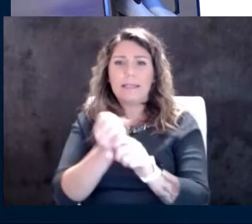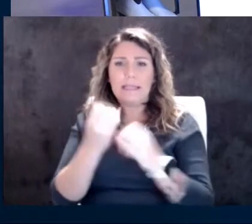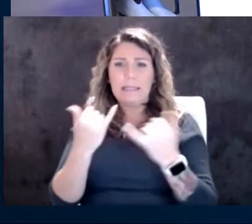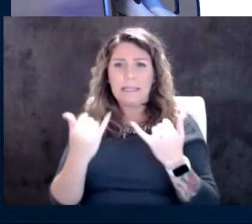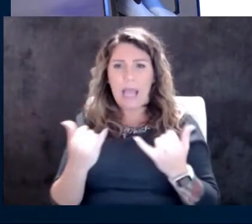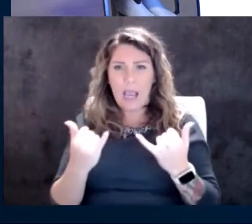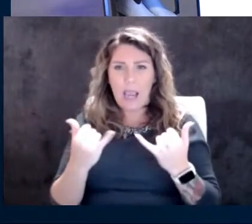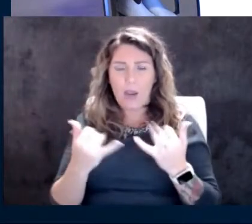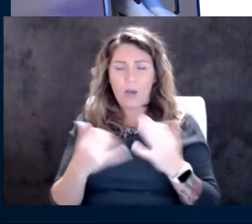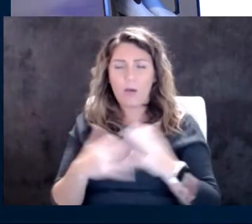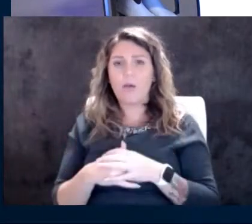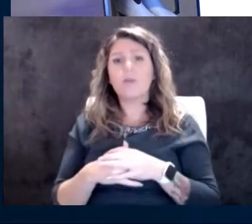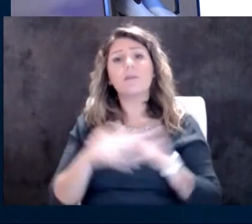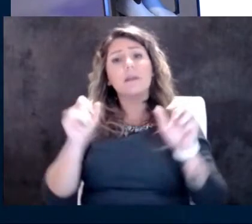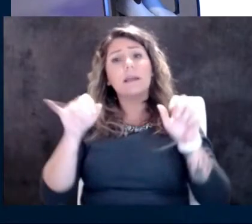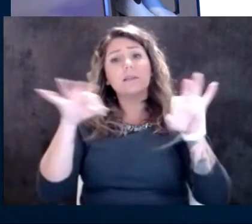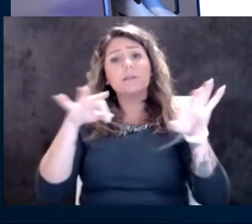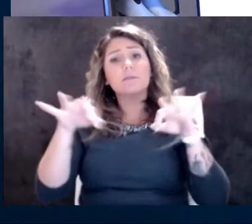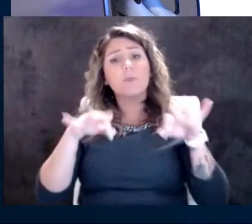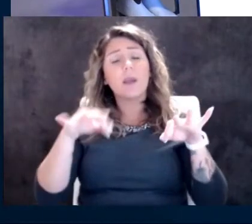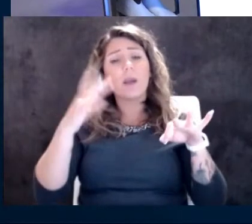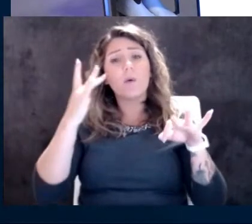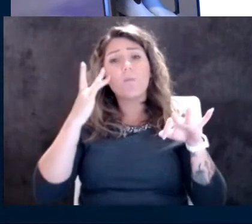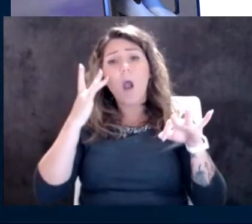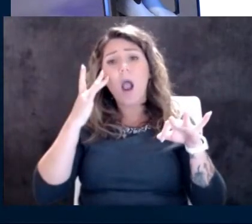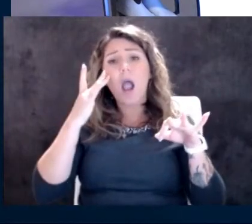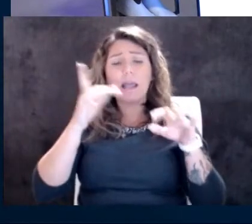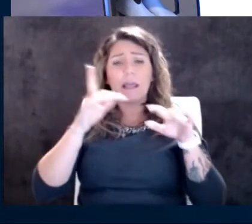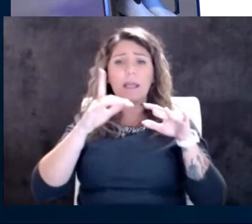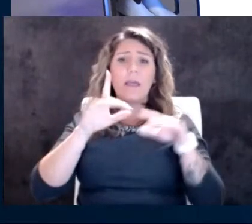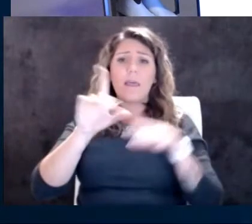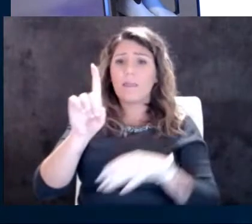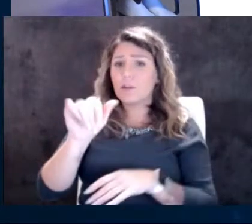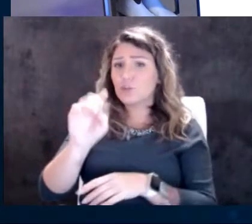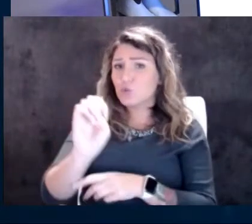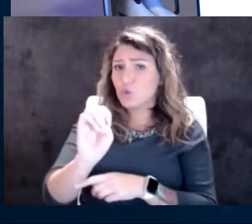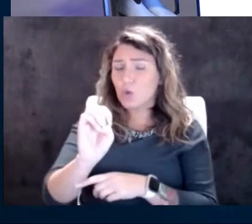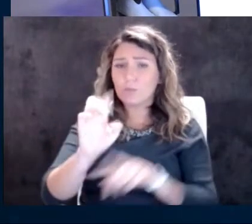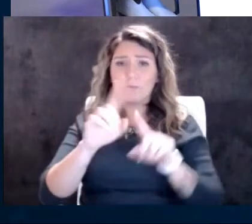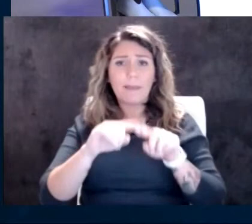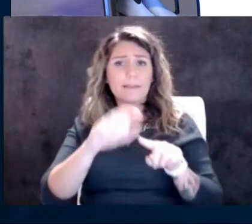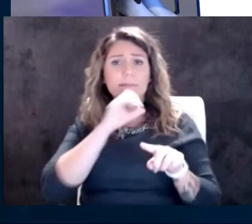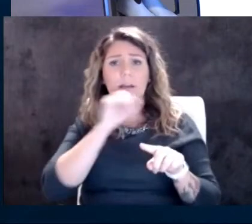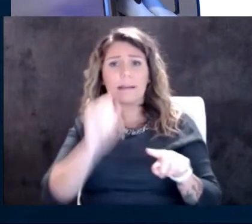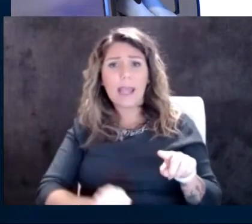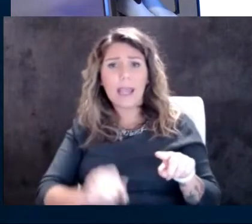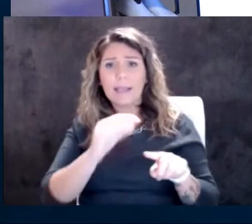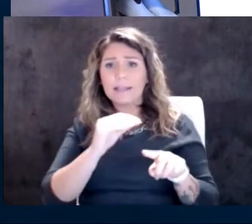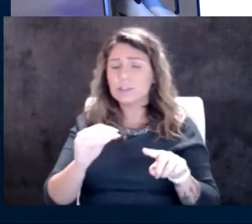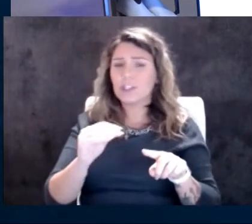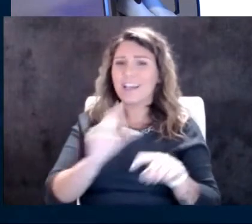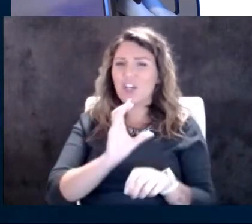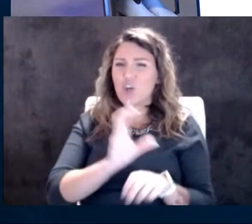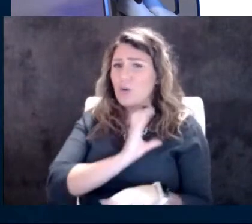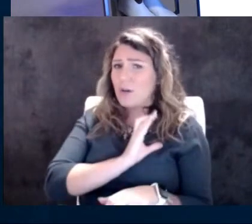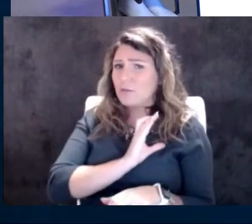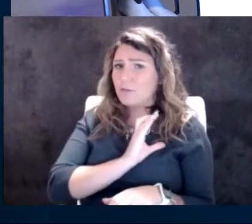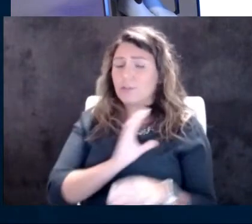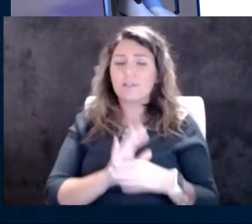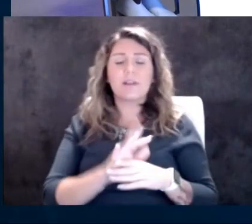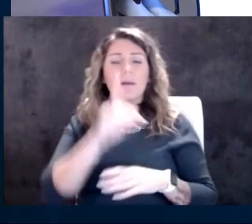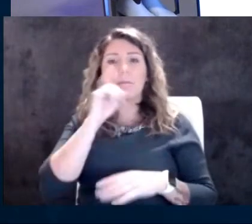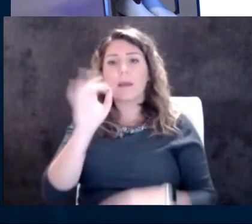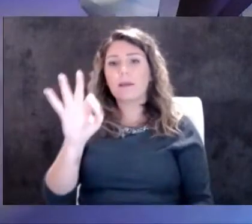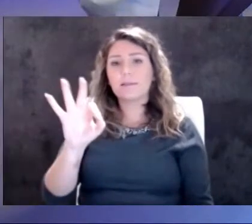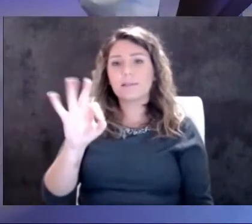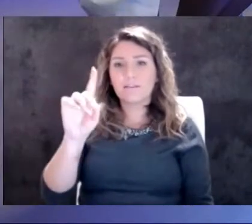you explain why vaccine dosages are based on age instead of physical characteristics? Isn't that interesting? Because the FDA just took